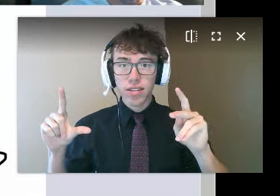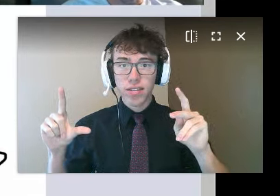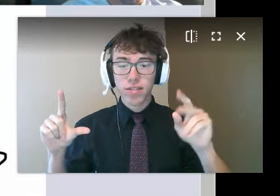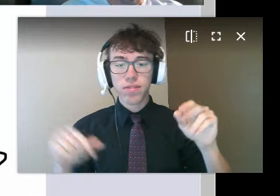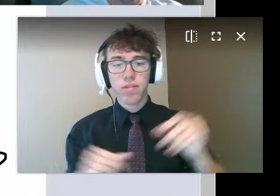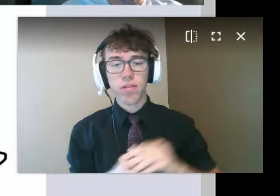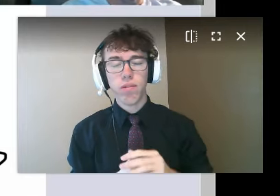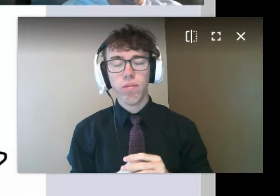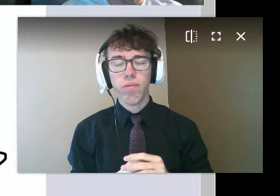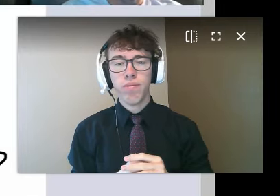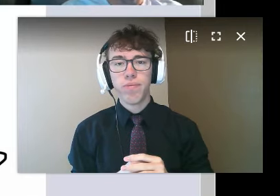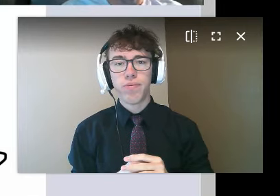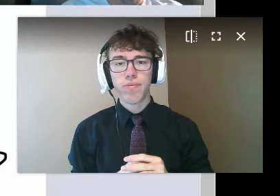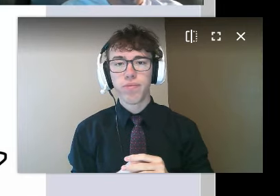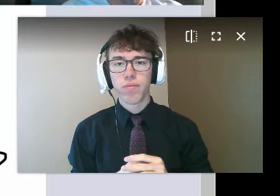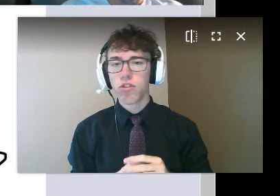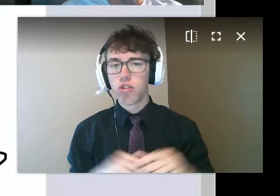Go from left